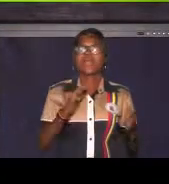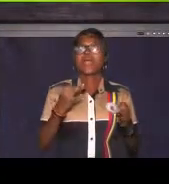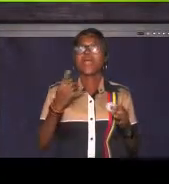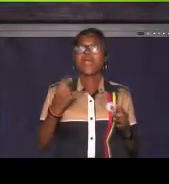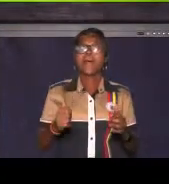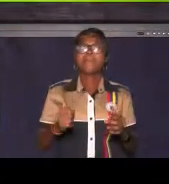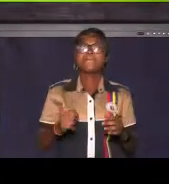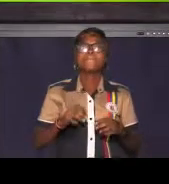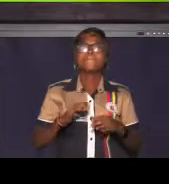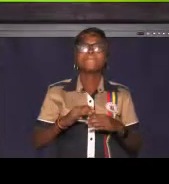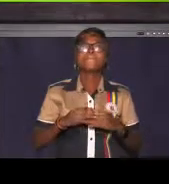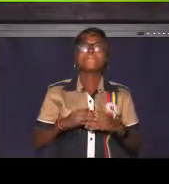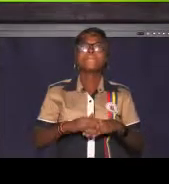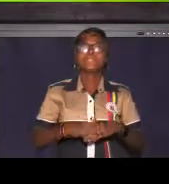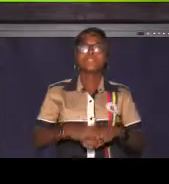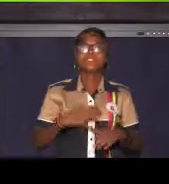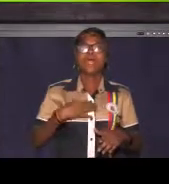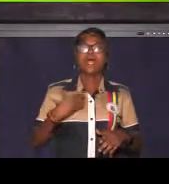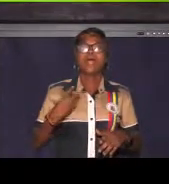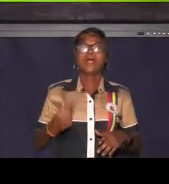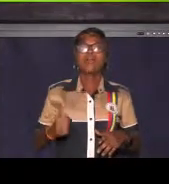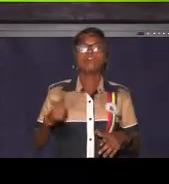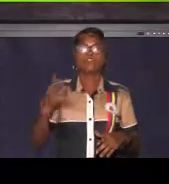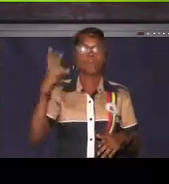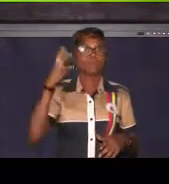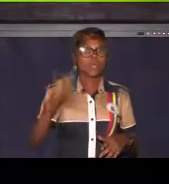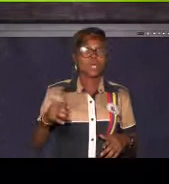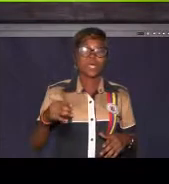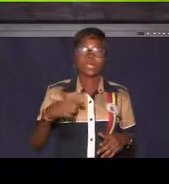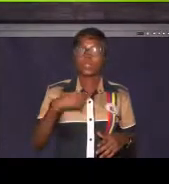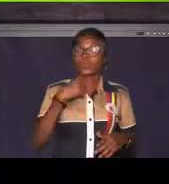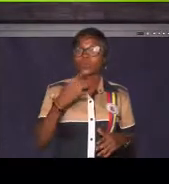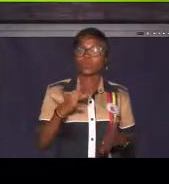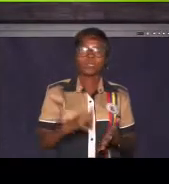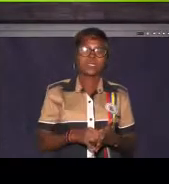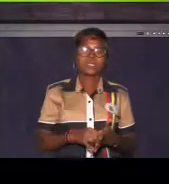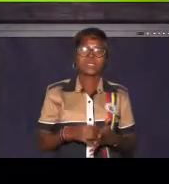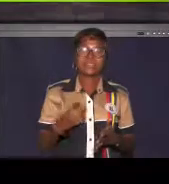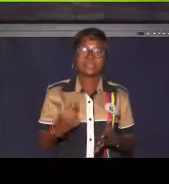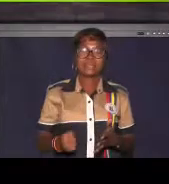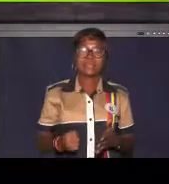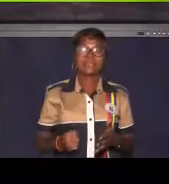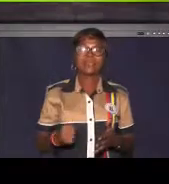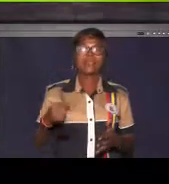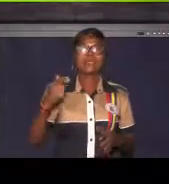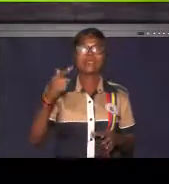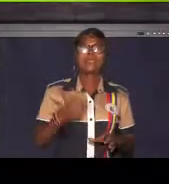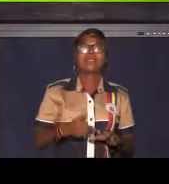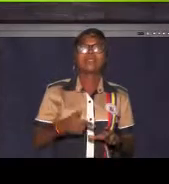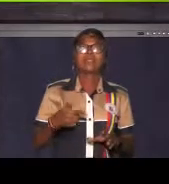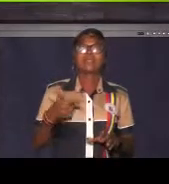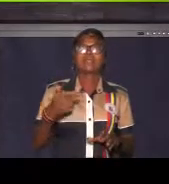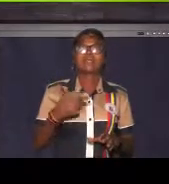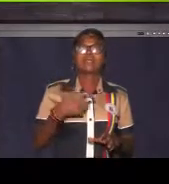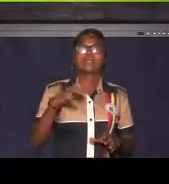also defined air as a mixture of gases, and you were told the components of the gases.